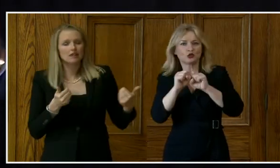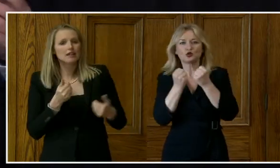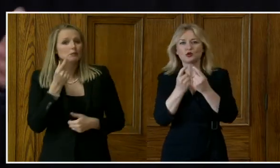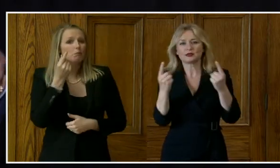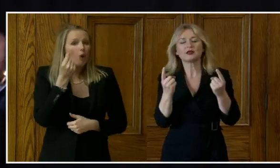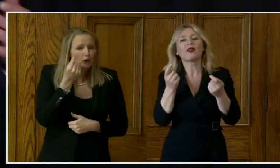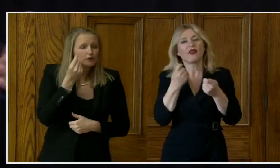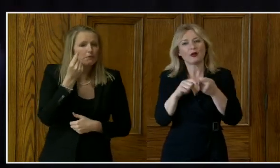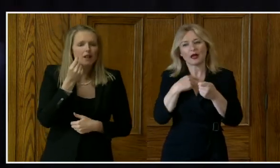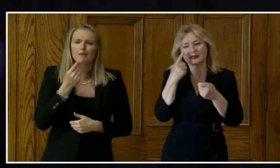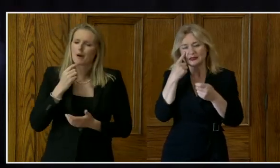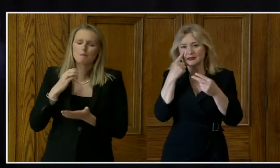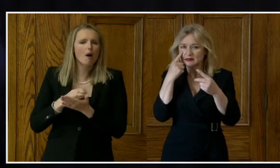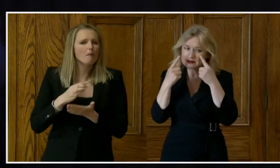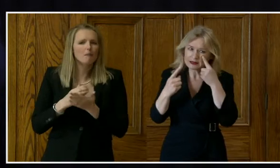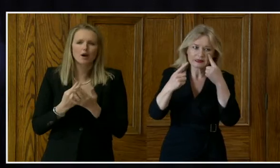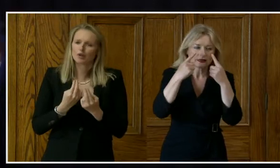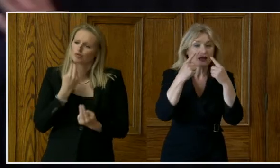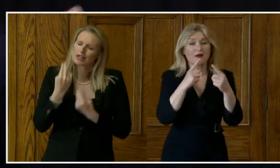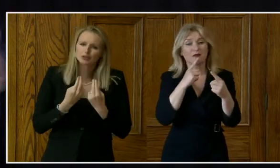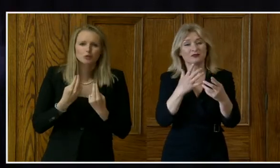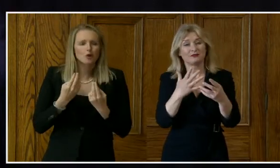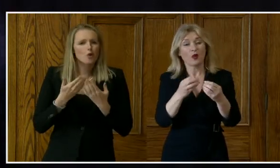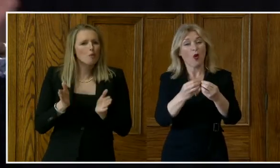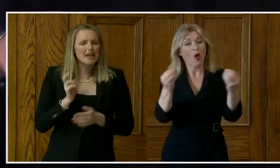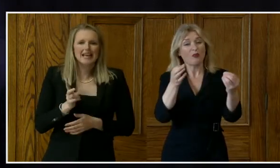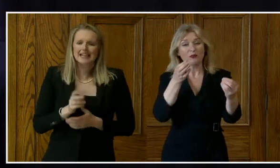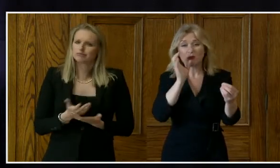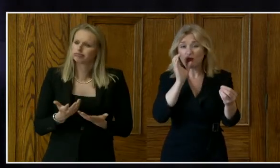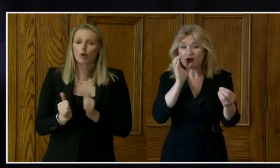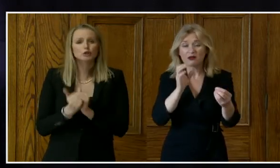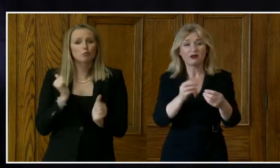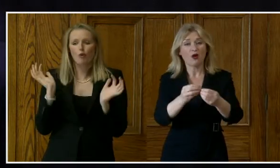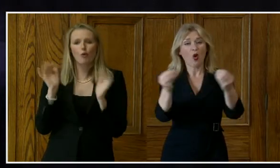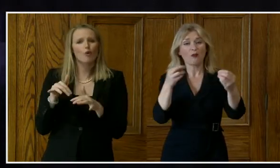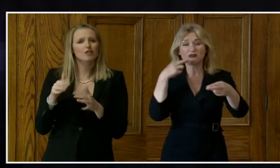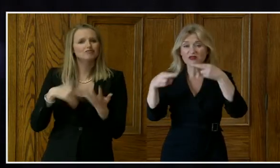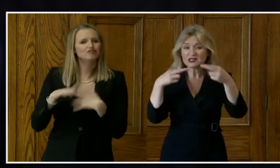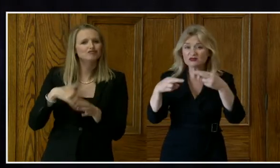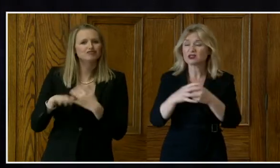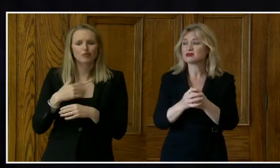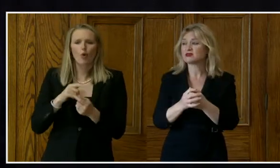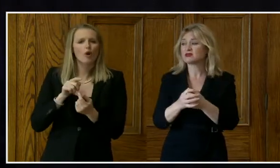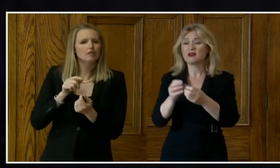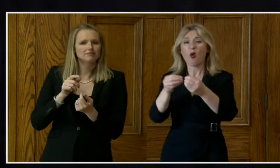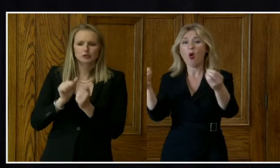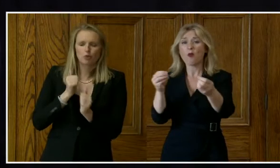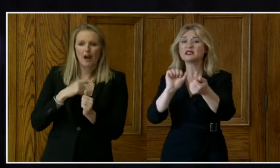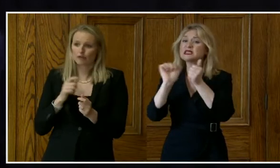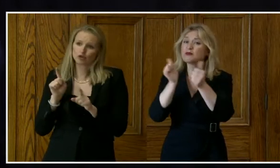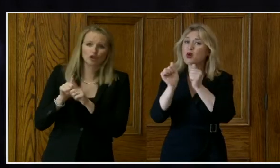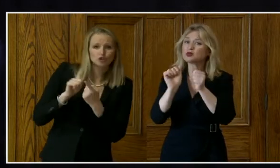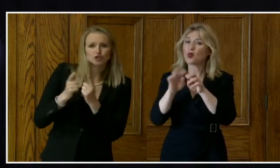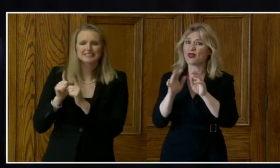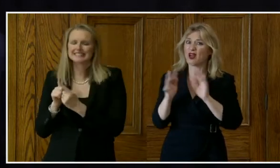opening of pubs and restaurants and, you know, sporting activities that involve contact and all of those things, those